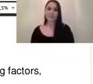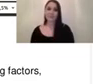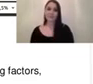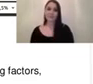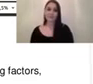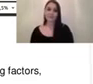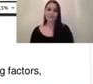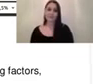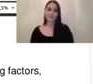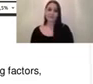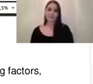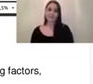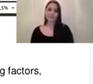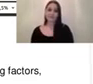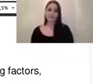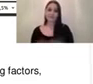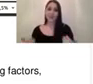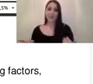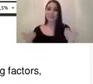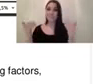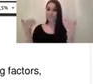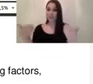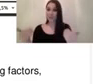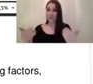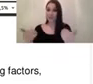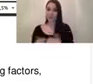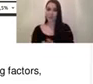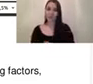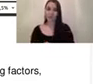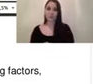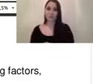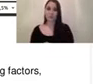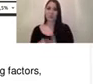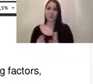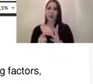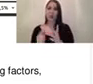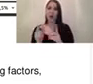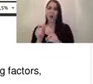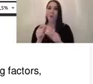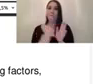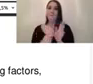Let's move to optics a little bit, to lens selection.